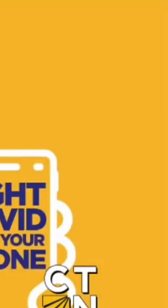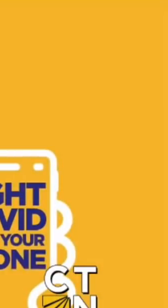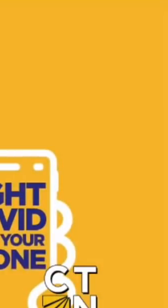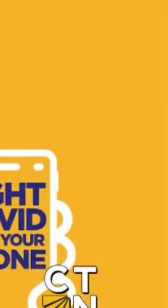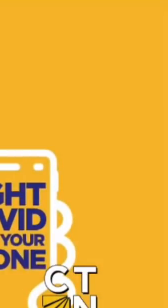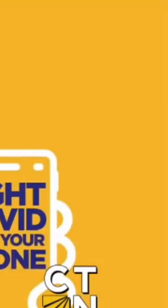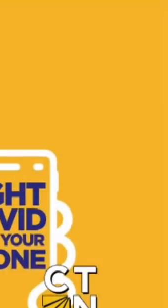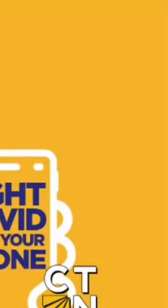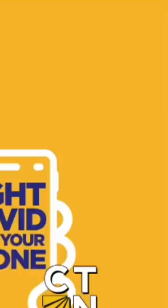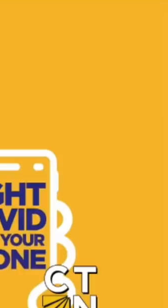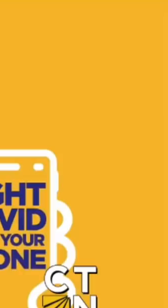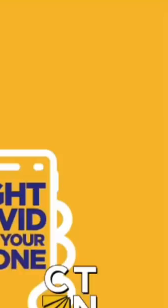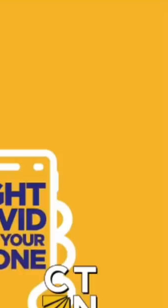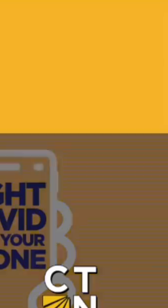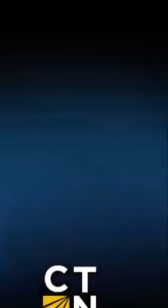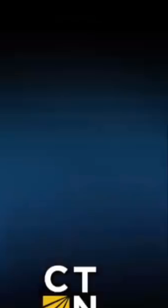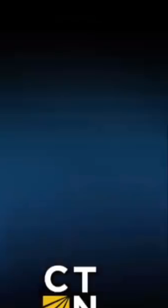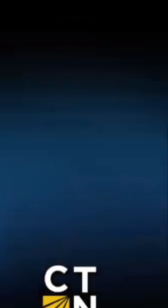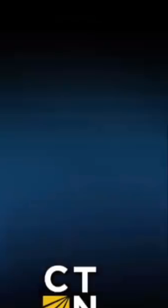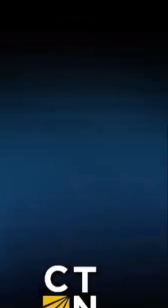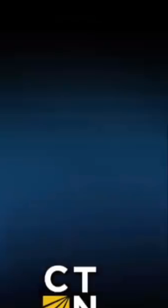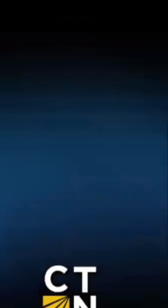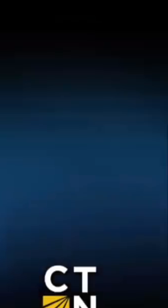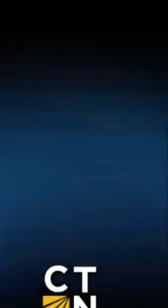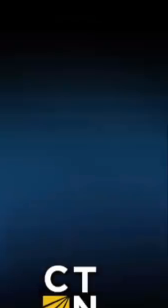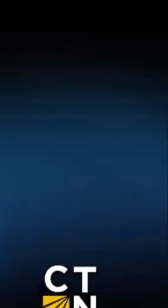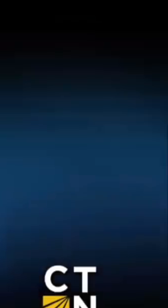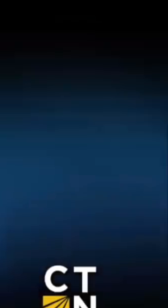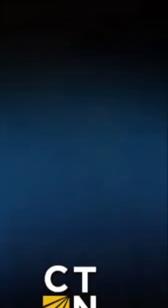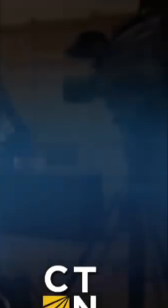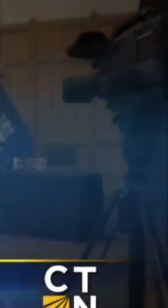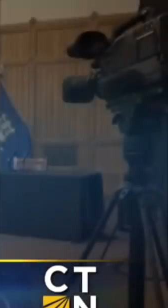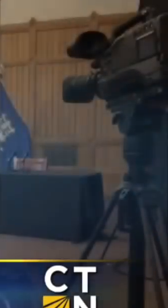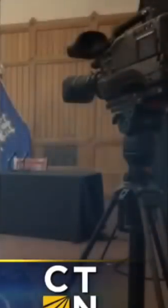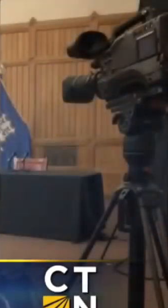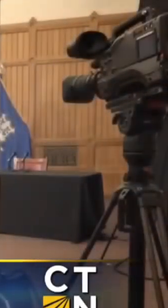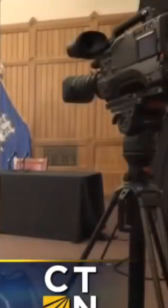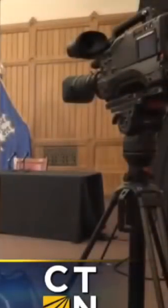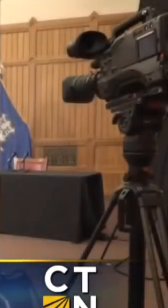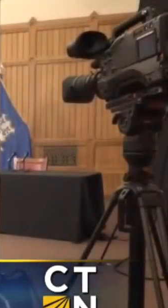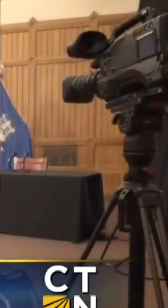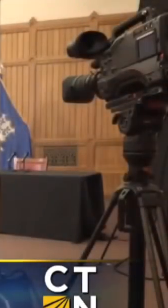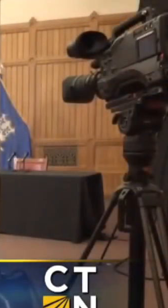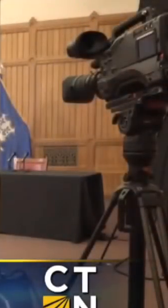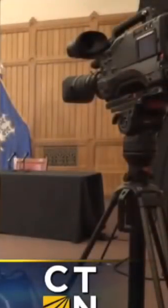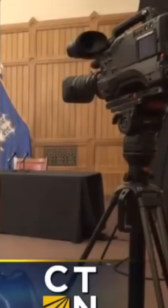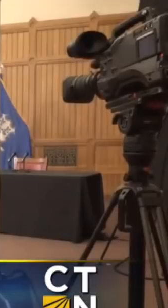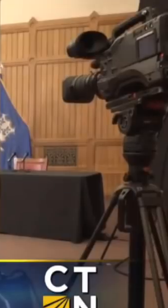Take care, everybody.